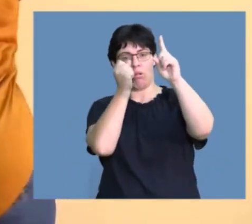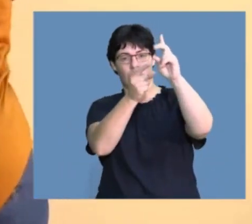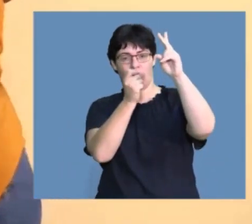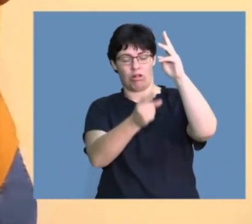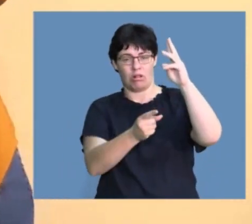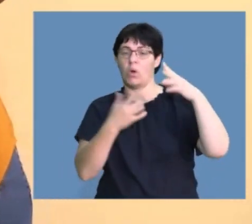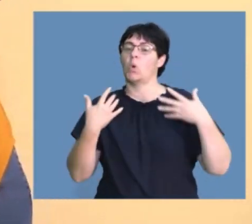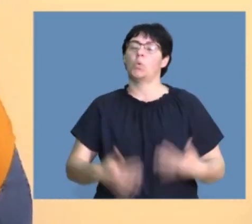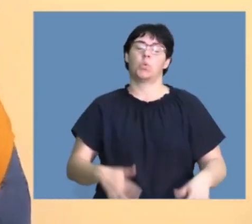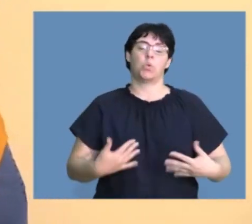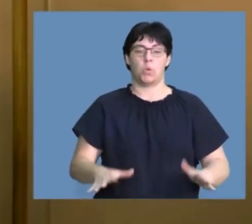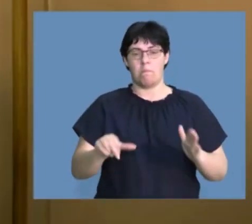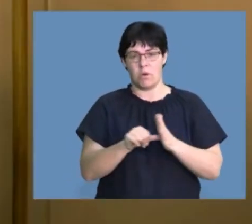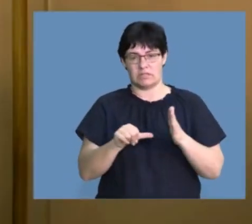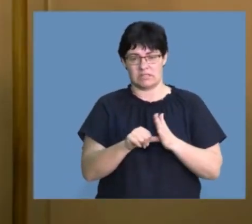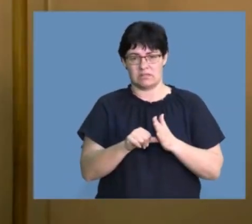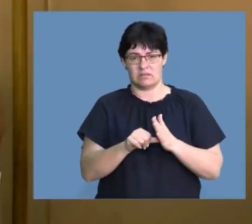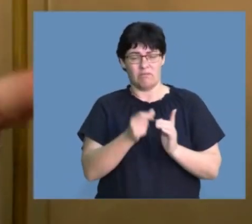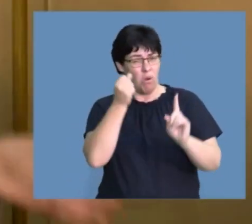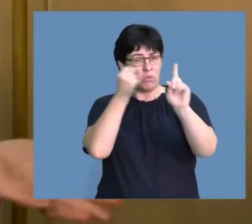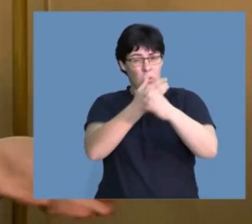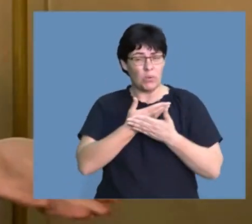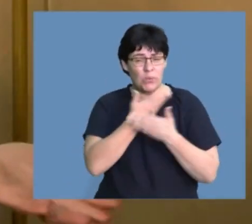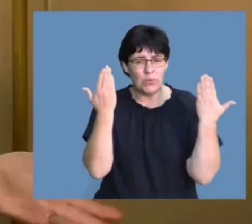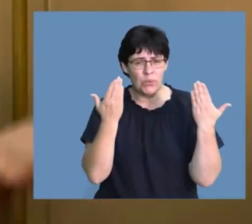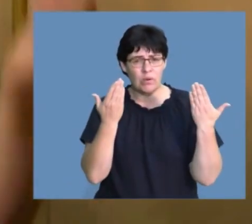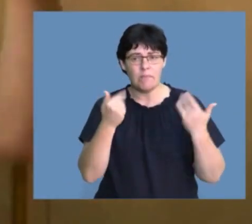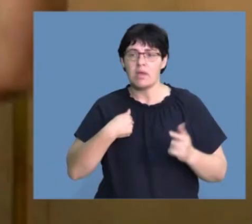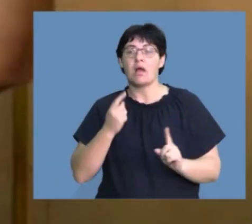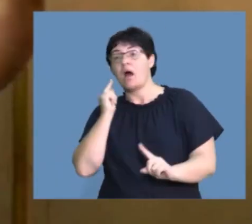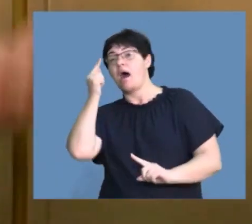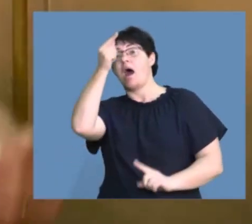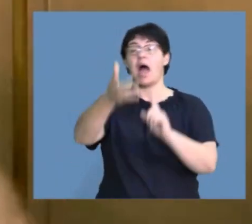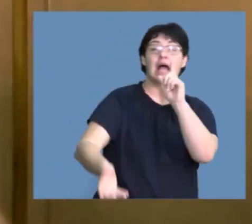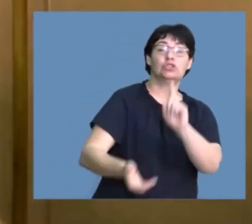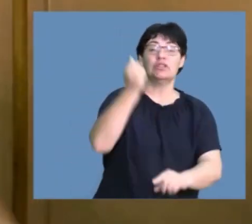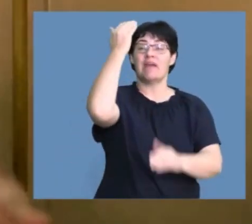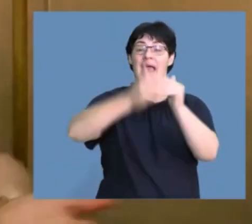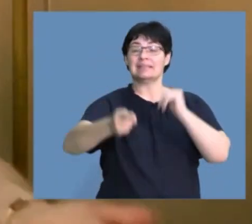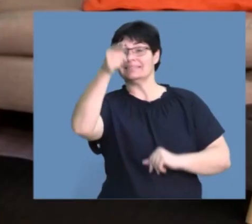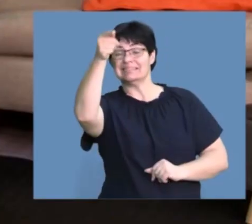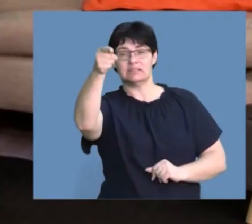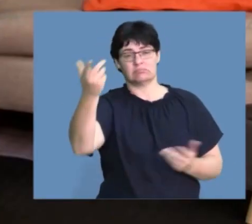Goals. Goals are very important in life. If we don't have goals, or things that we want to work towards,